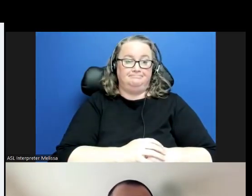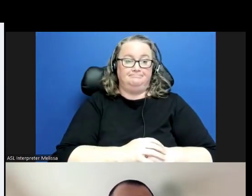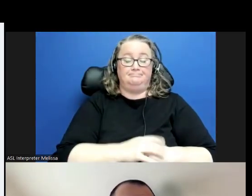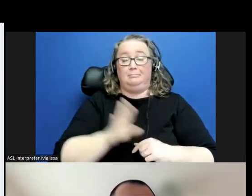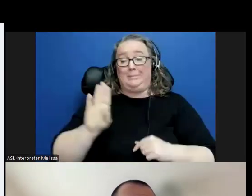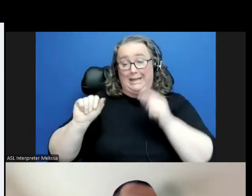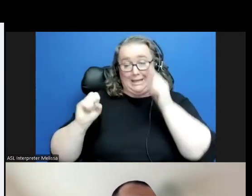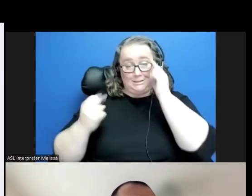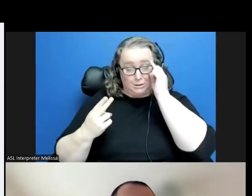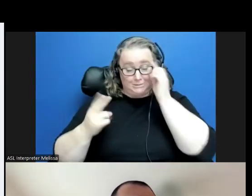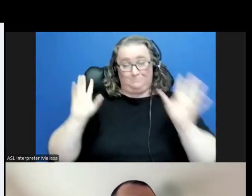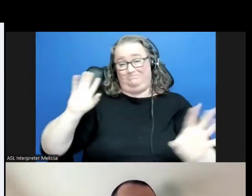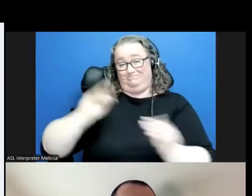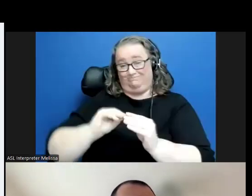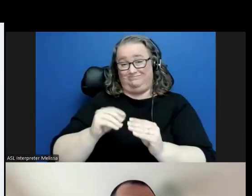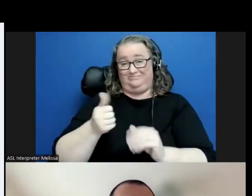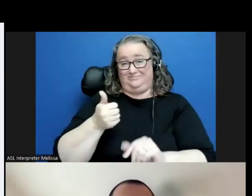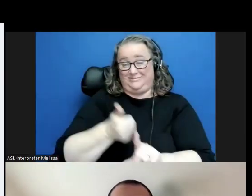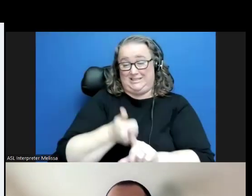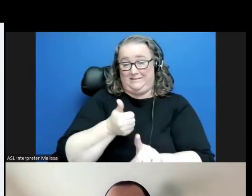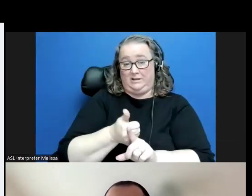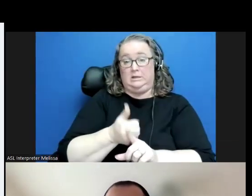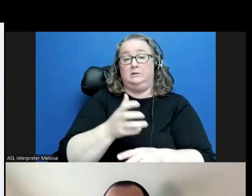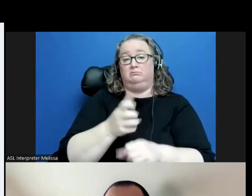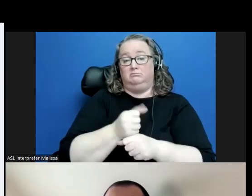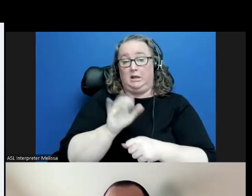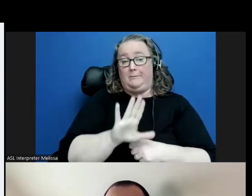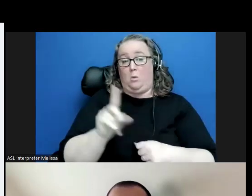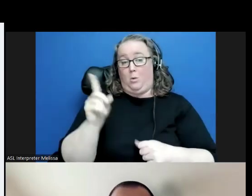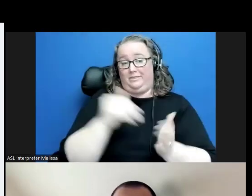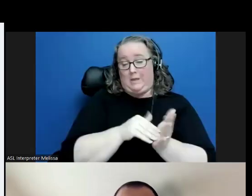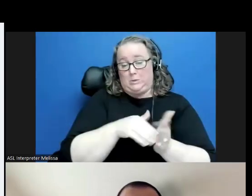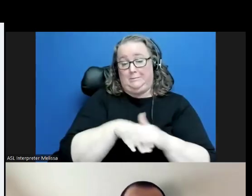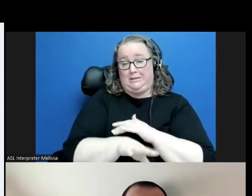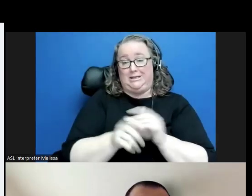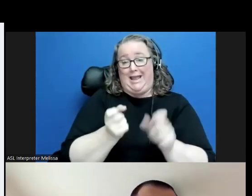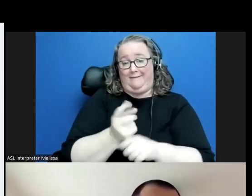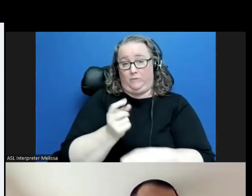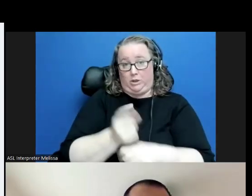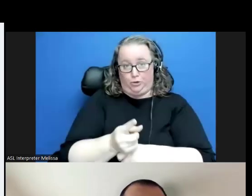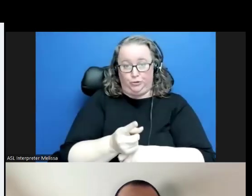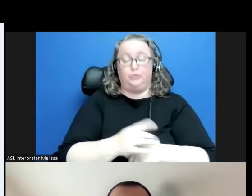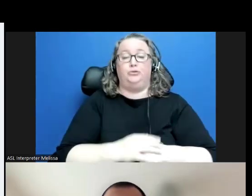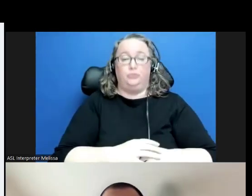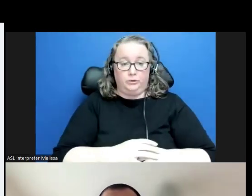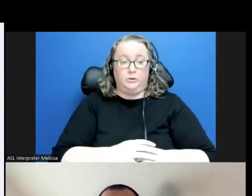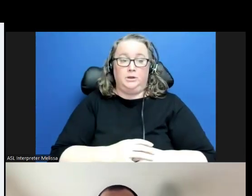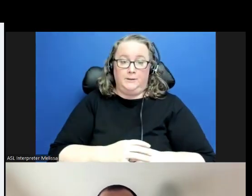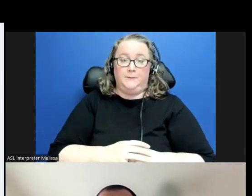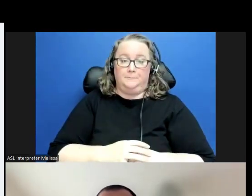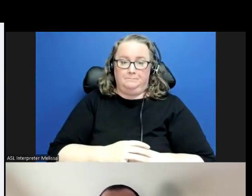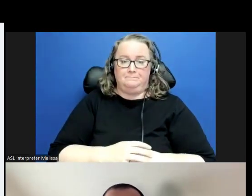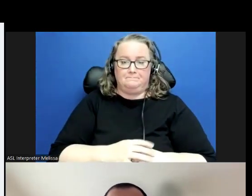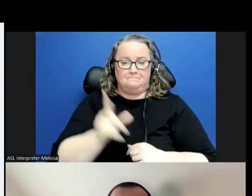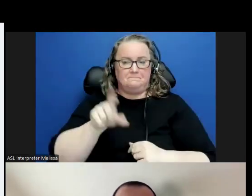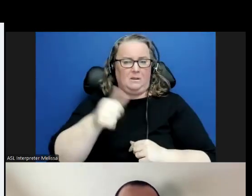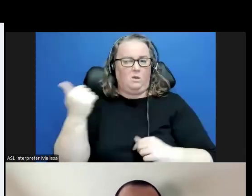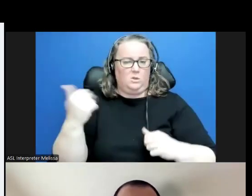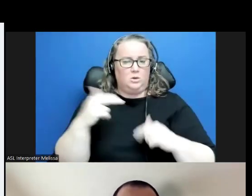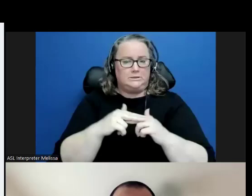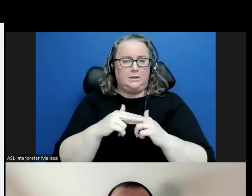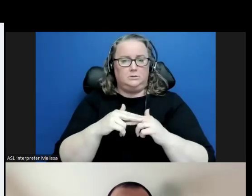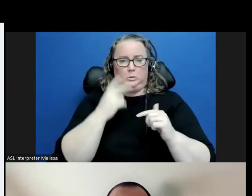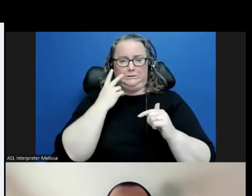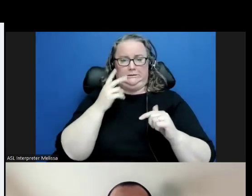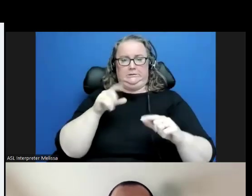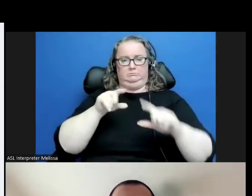Bridgewater in total takes in around 1,000 admissions per year. And I will also note that on the slide, we have an